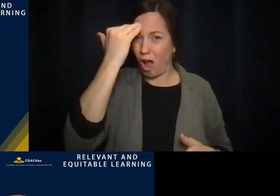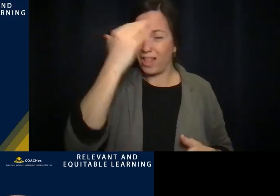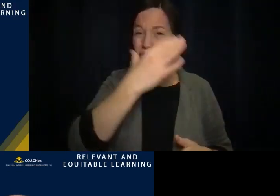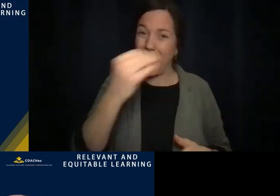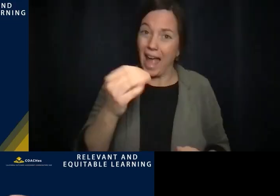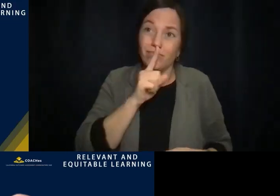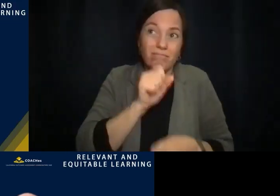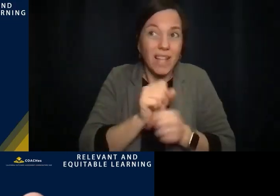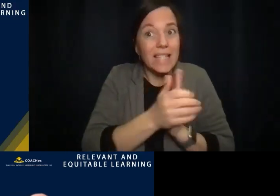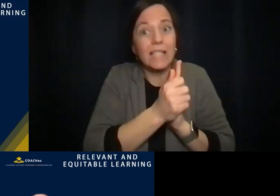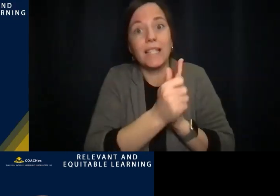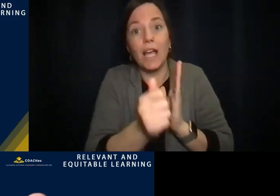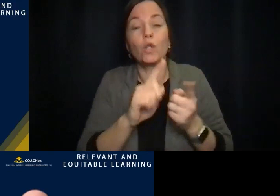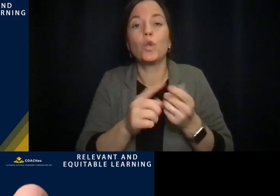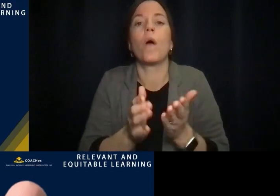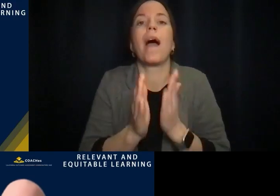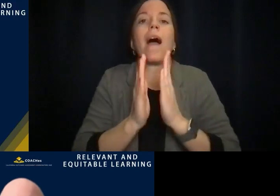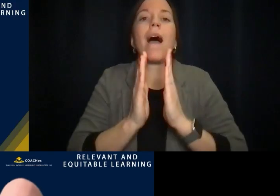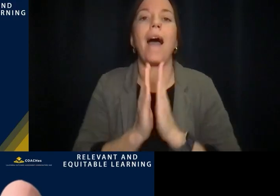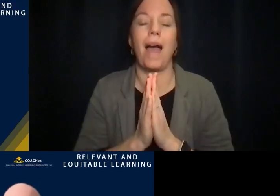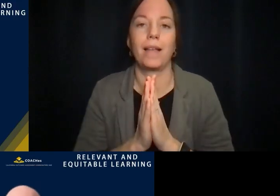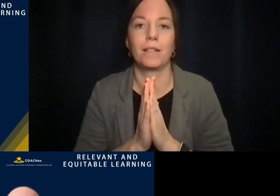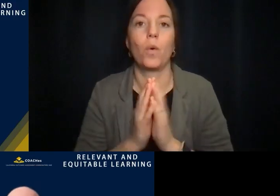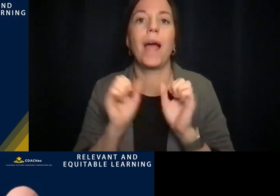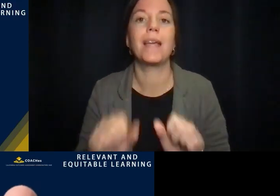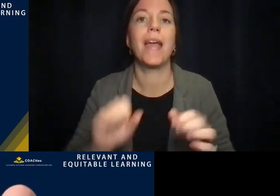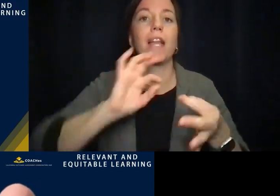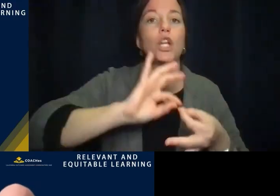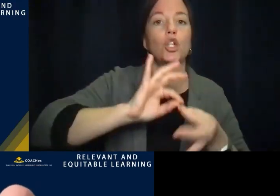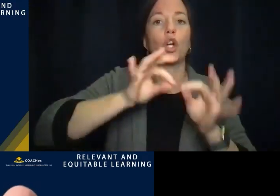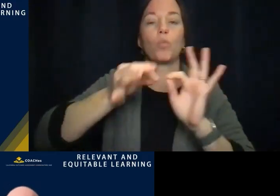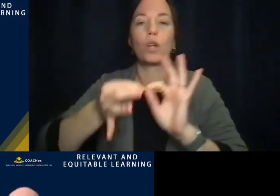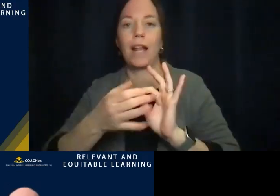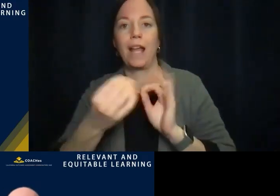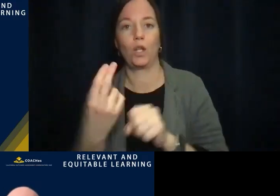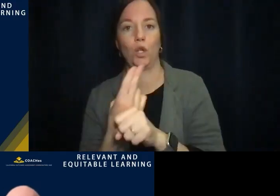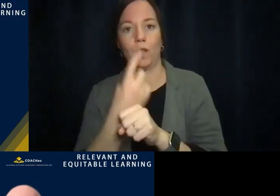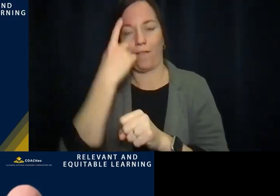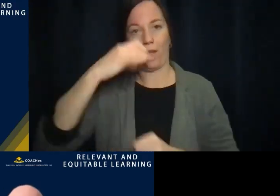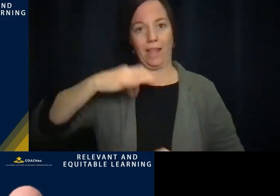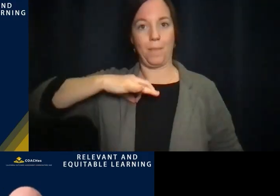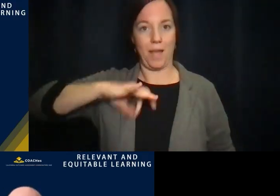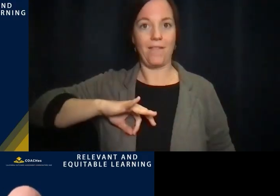skill to ask the question, to interpret it, and use it for the benefit